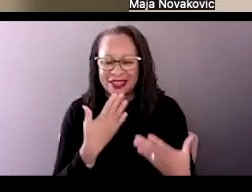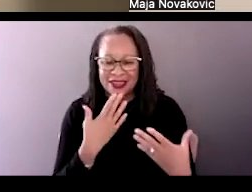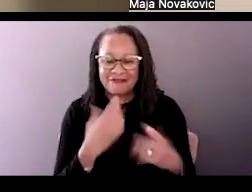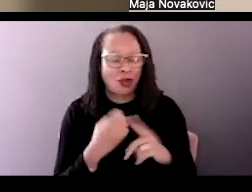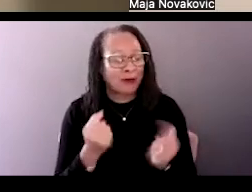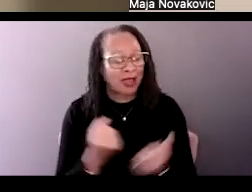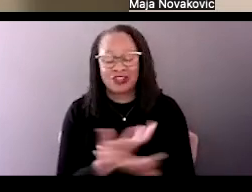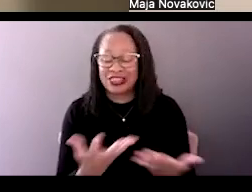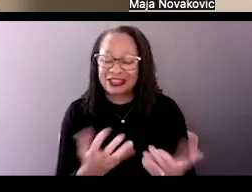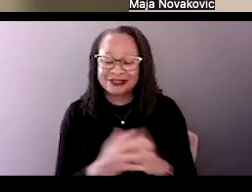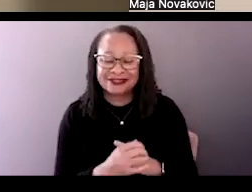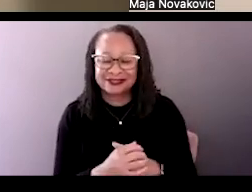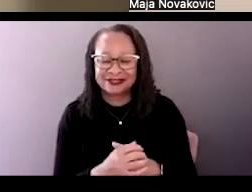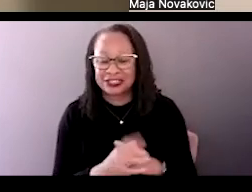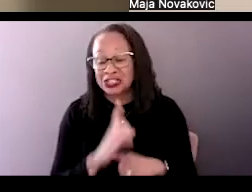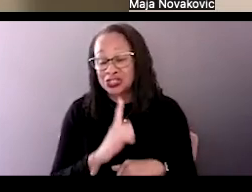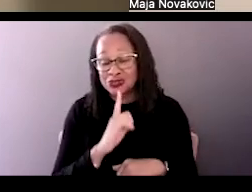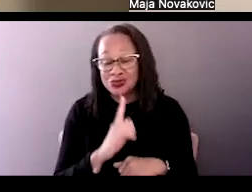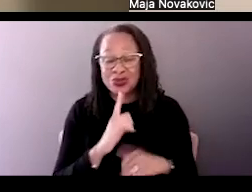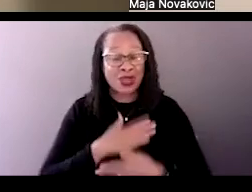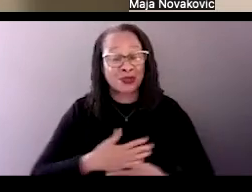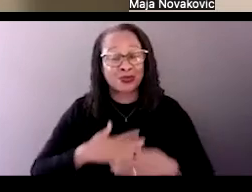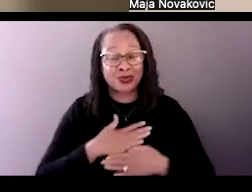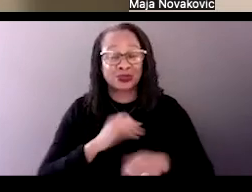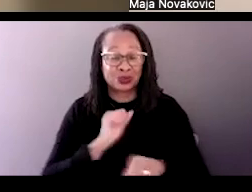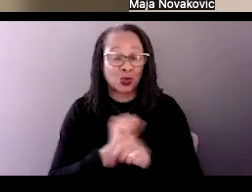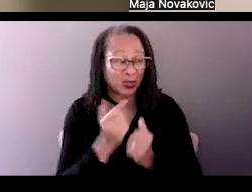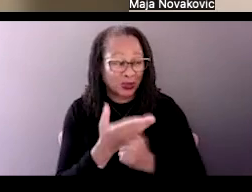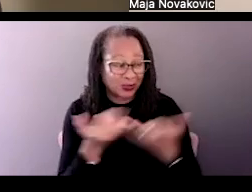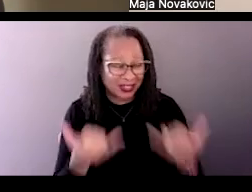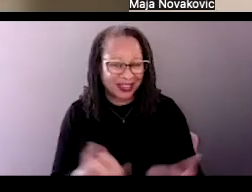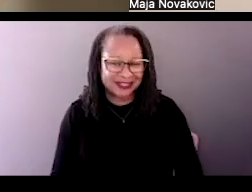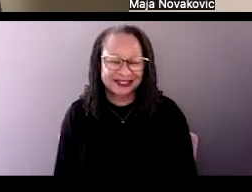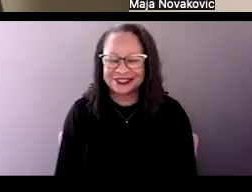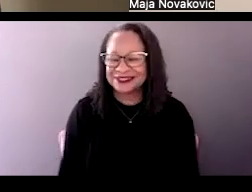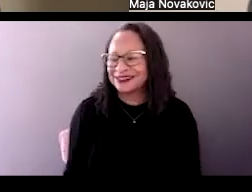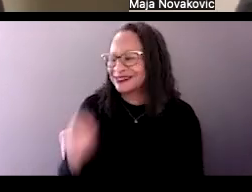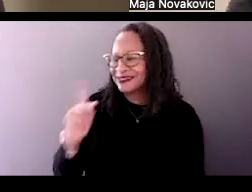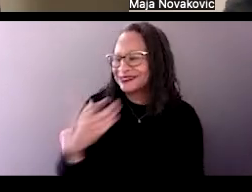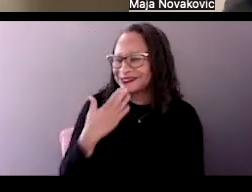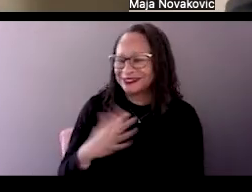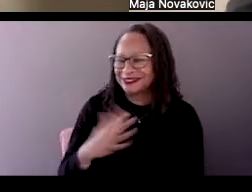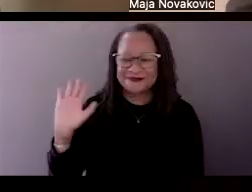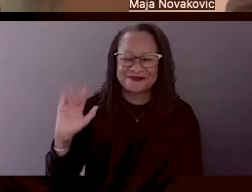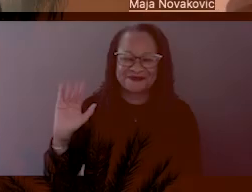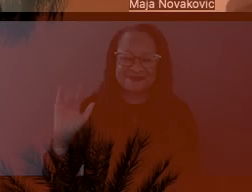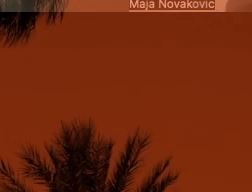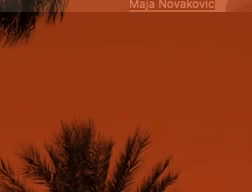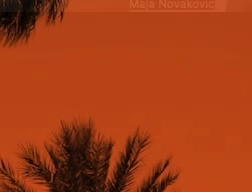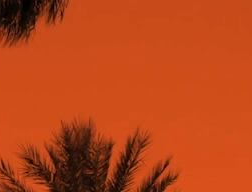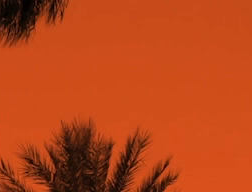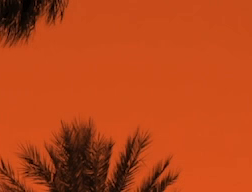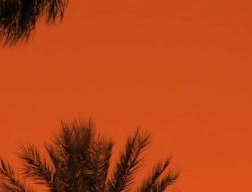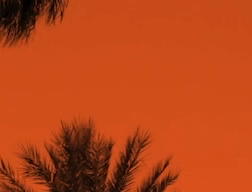everything. It's great pleasure to work with you. Okay, Bye. bye.